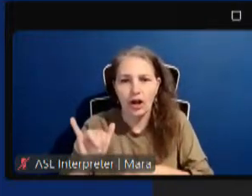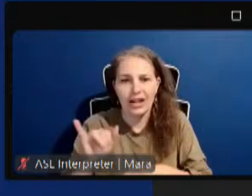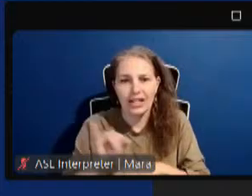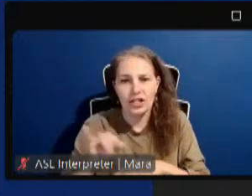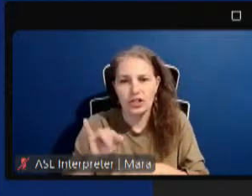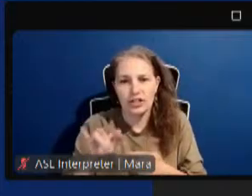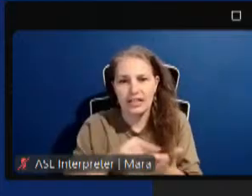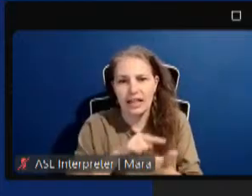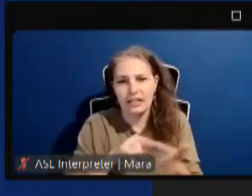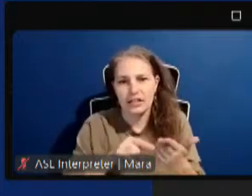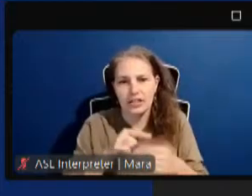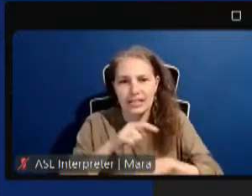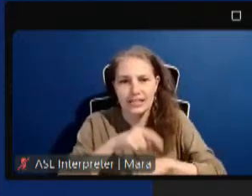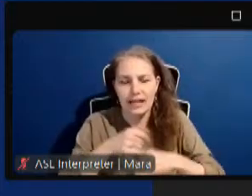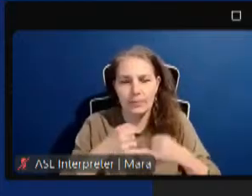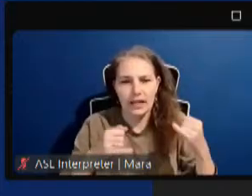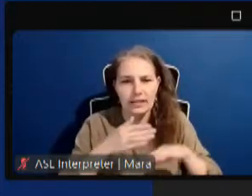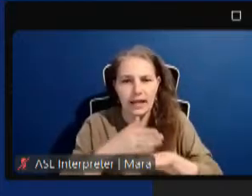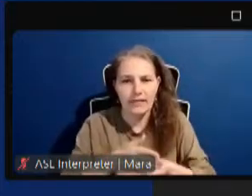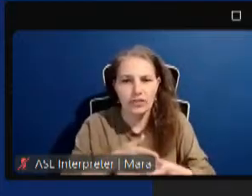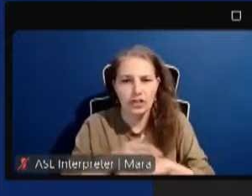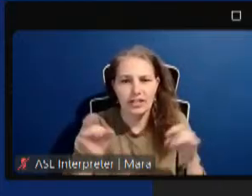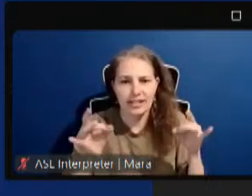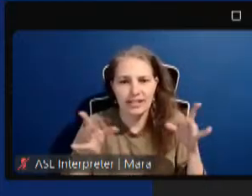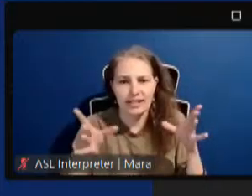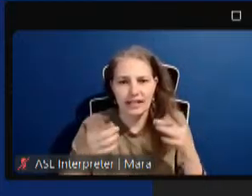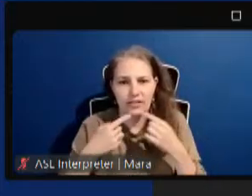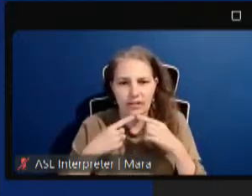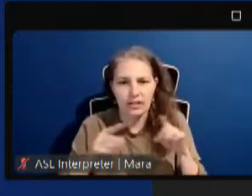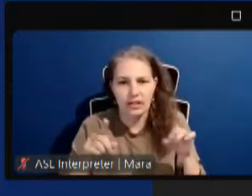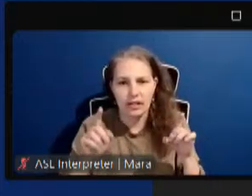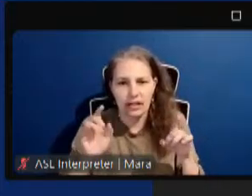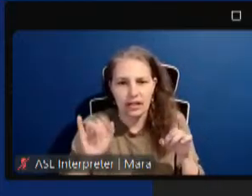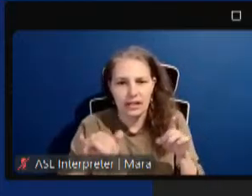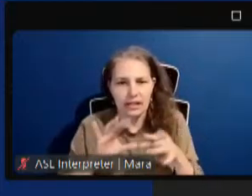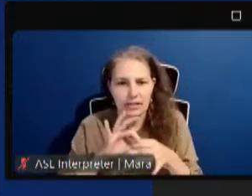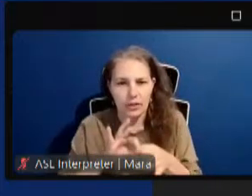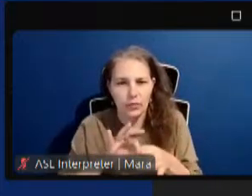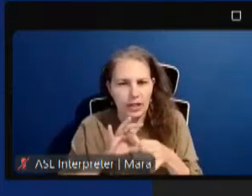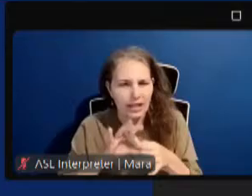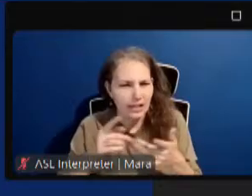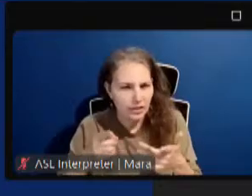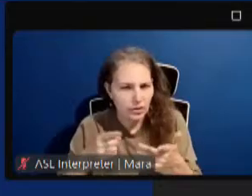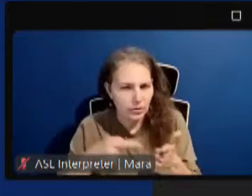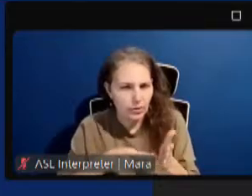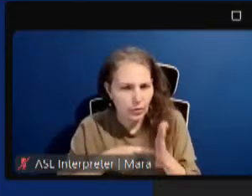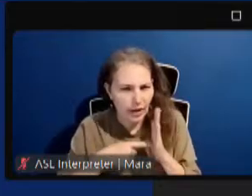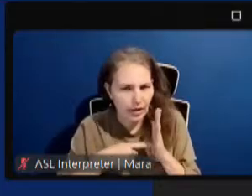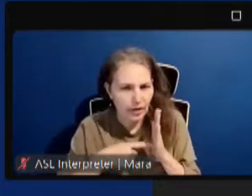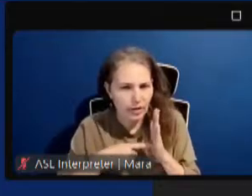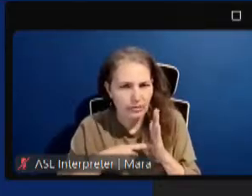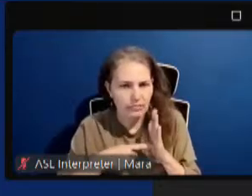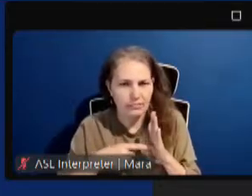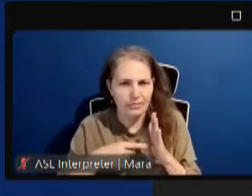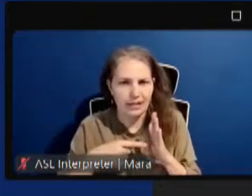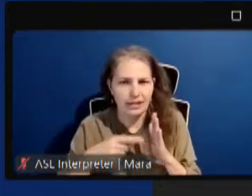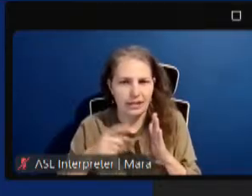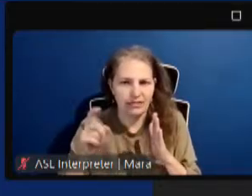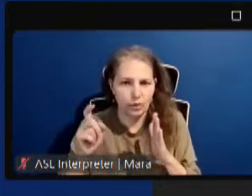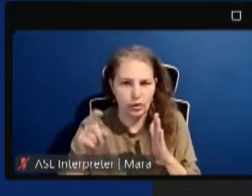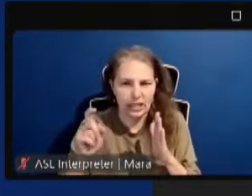after a disaster declaration related to the requirement to show progress in rebuilding, or are they separate